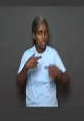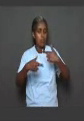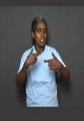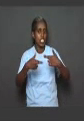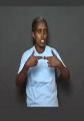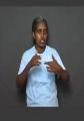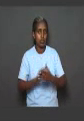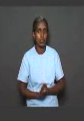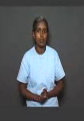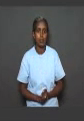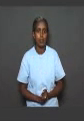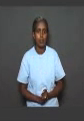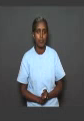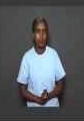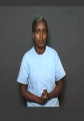relationship.